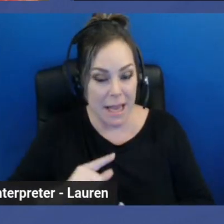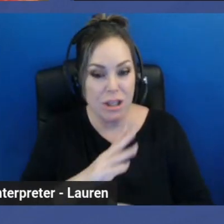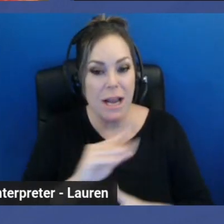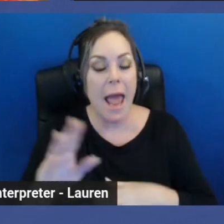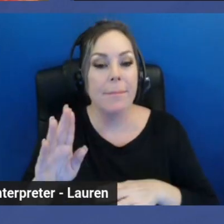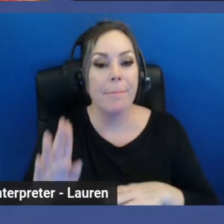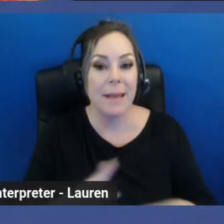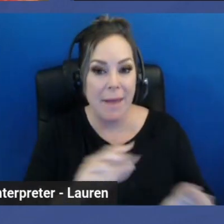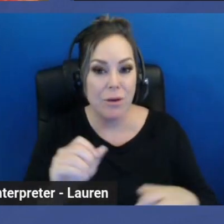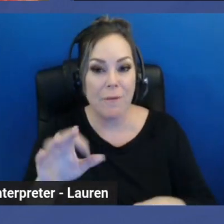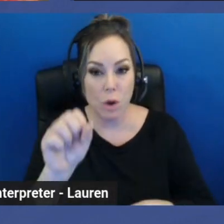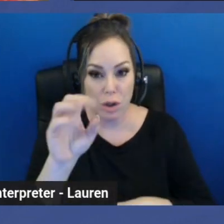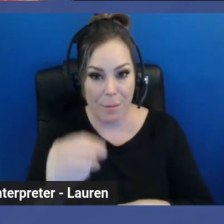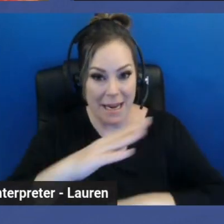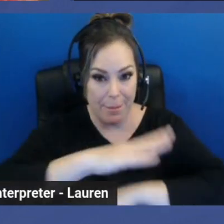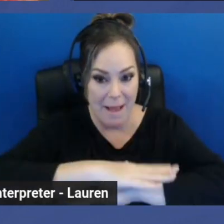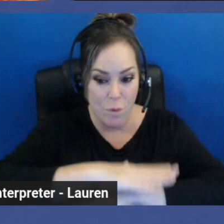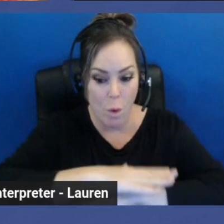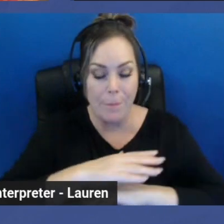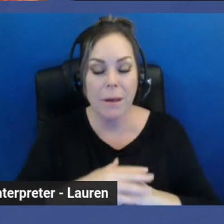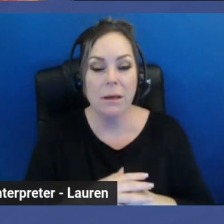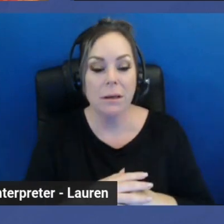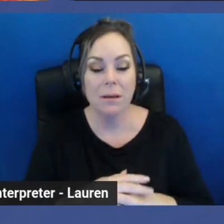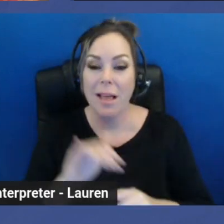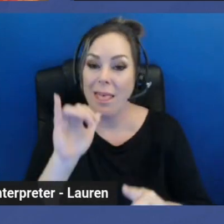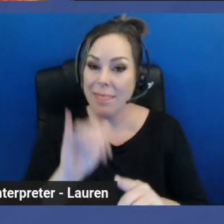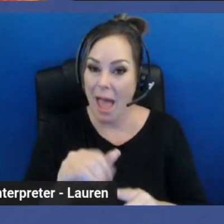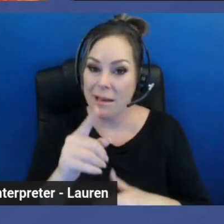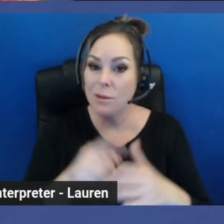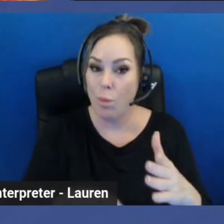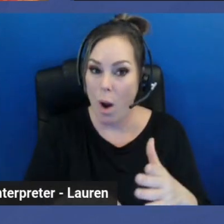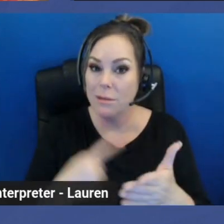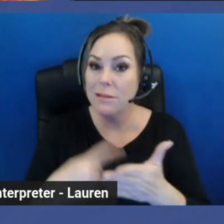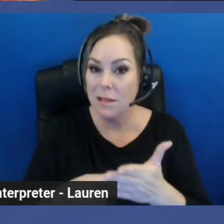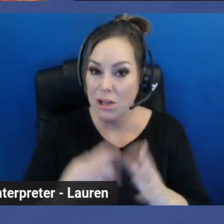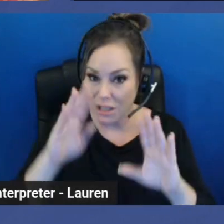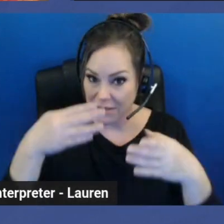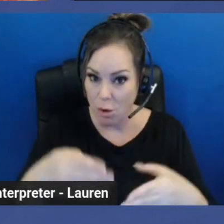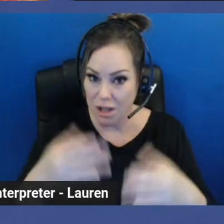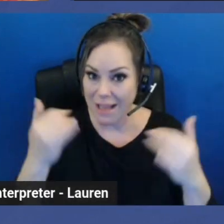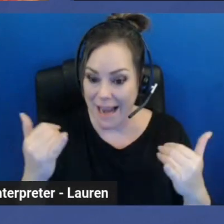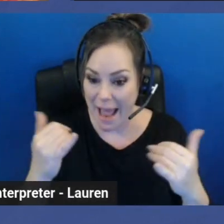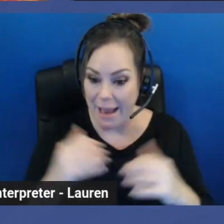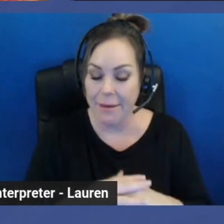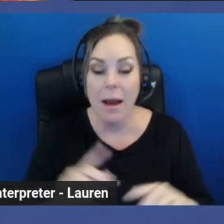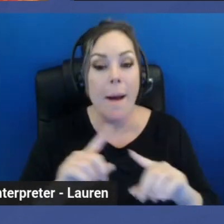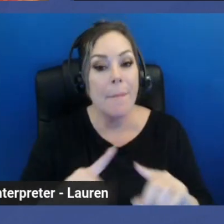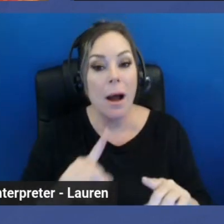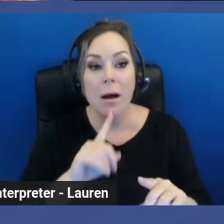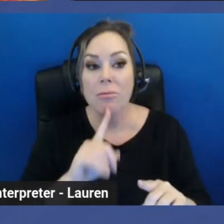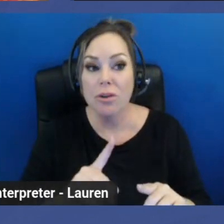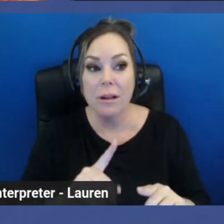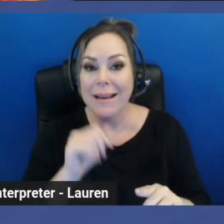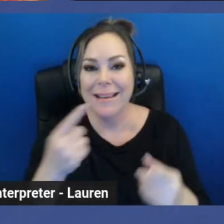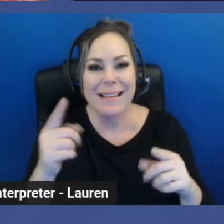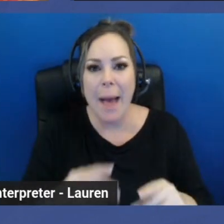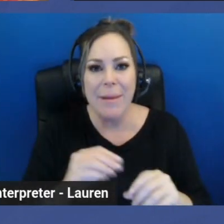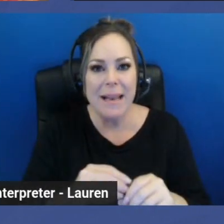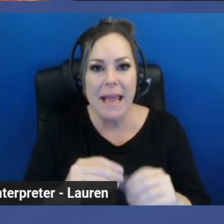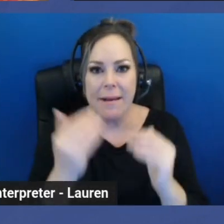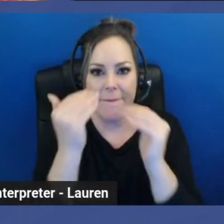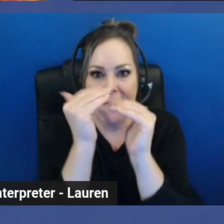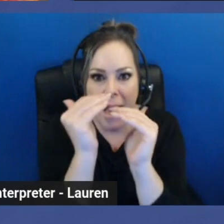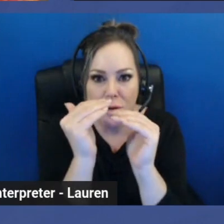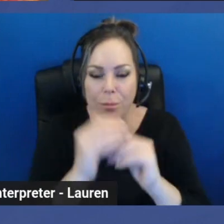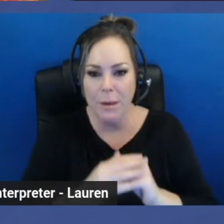of social media platforms is what our discussion is focused on today, but it doesn't happen in a vacuum, right?